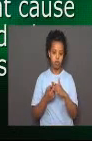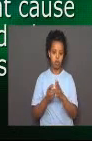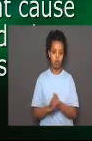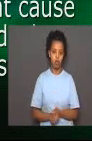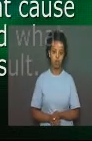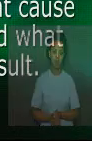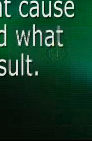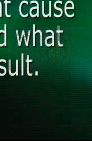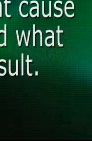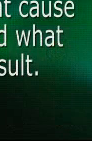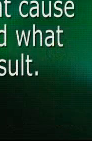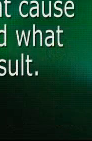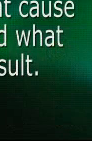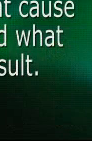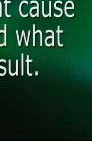Begin.